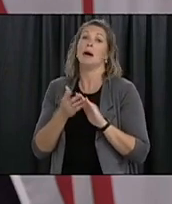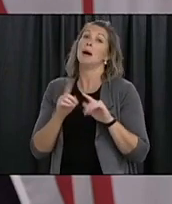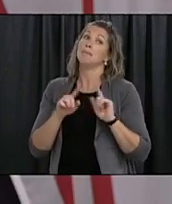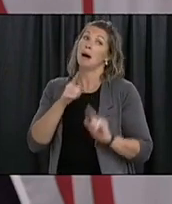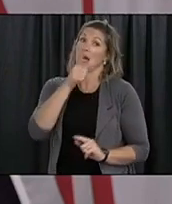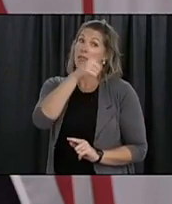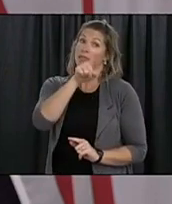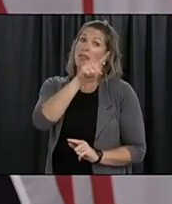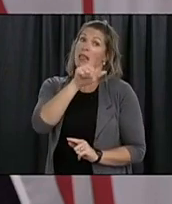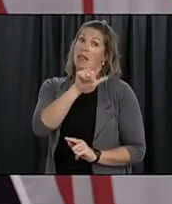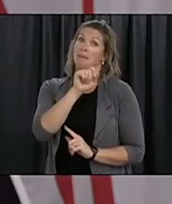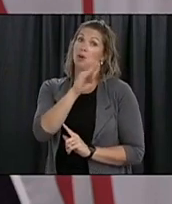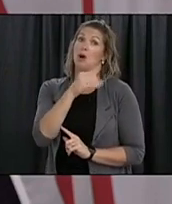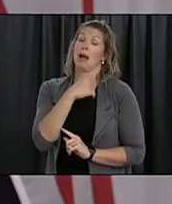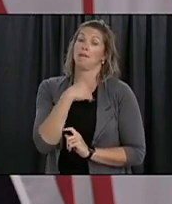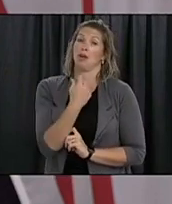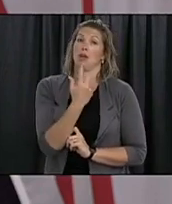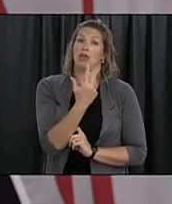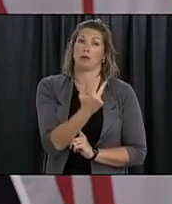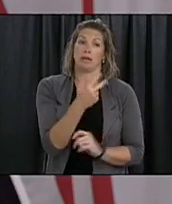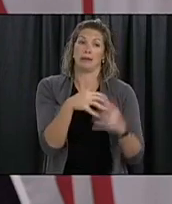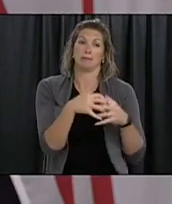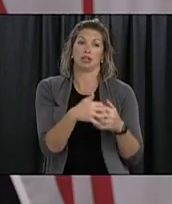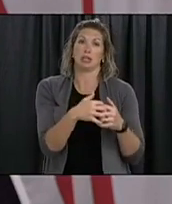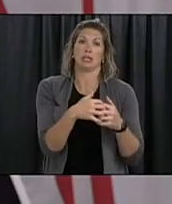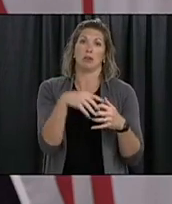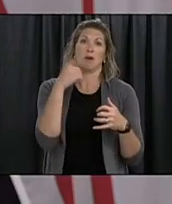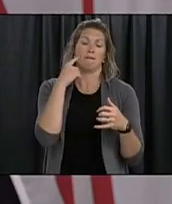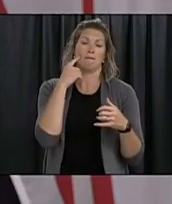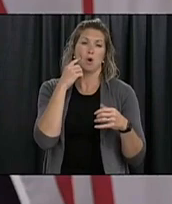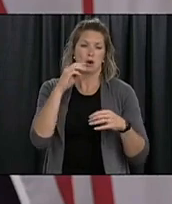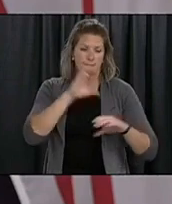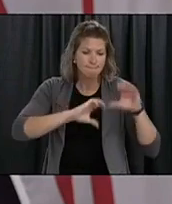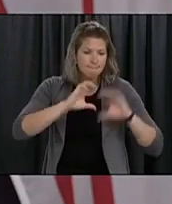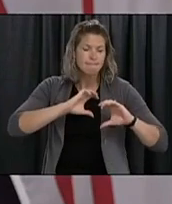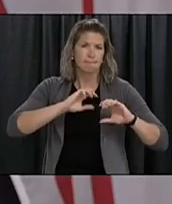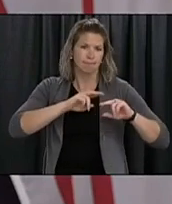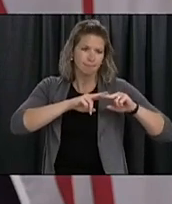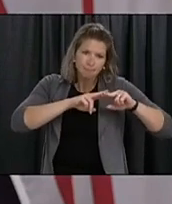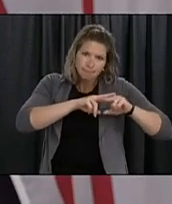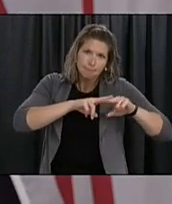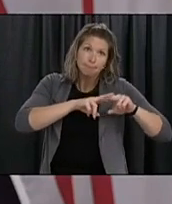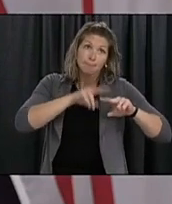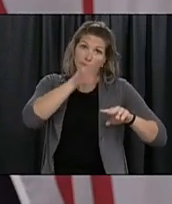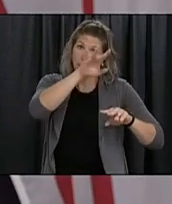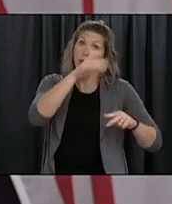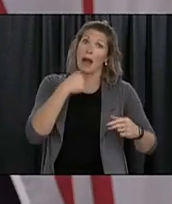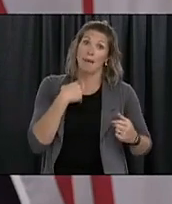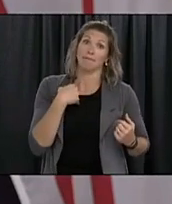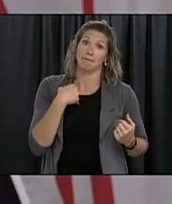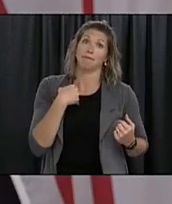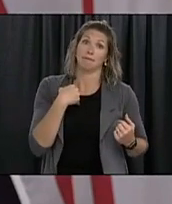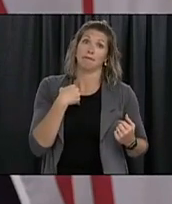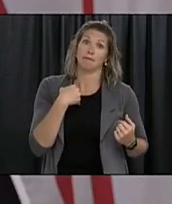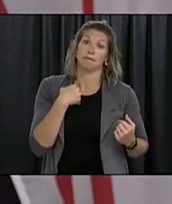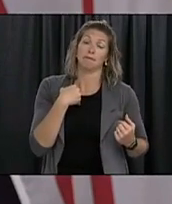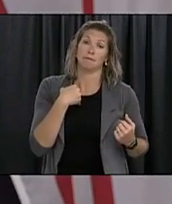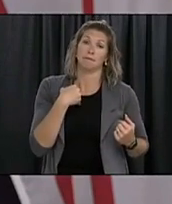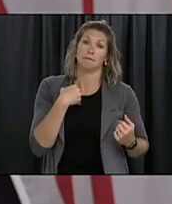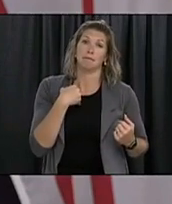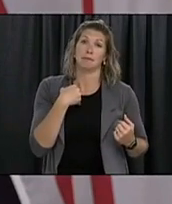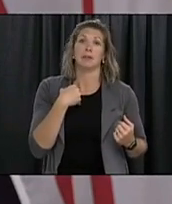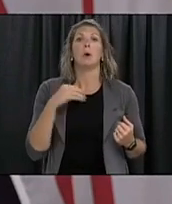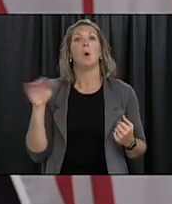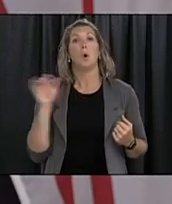machines on site, and they have the kits to deal with those. And we also